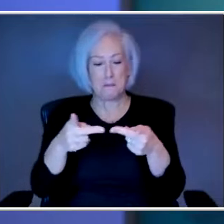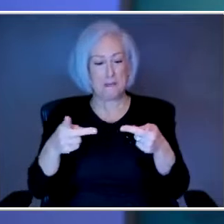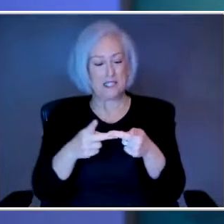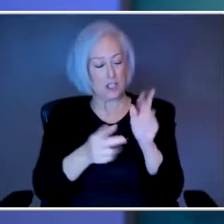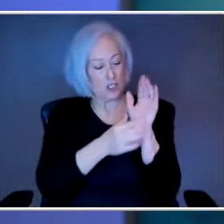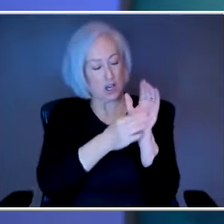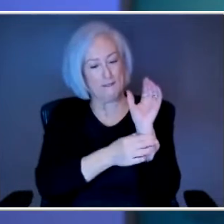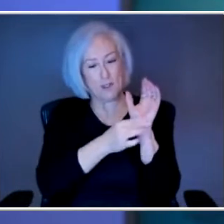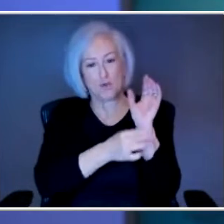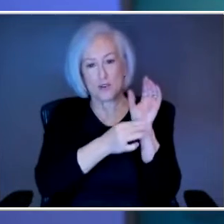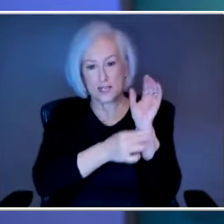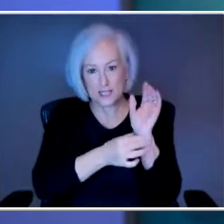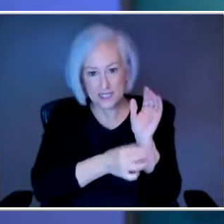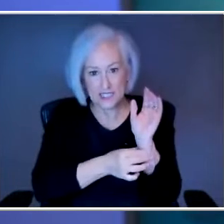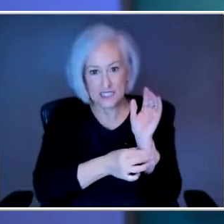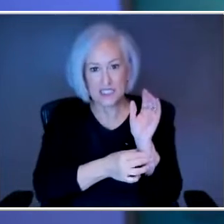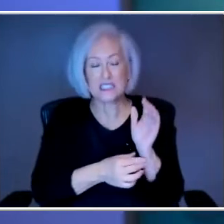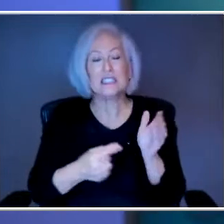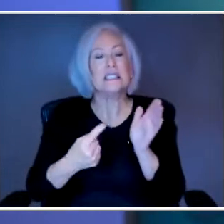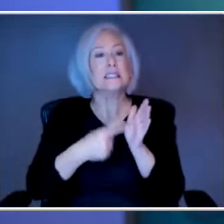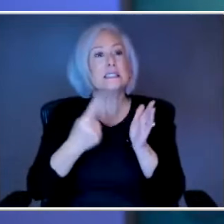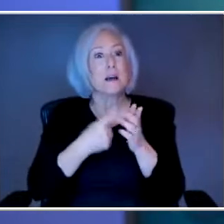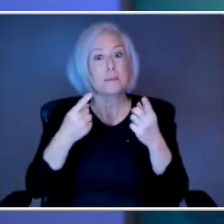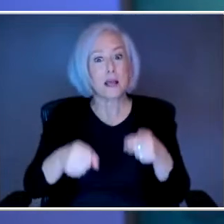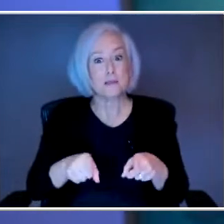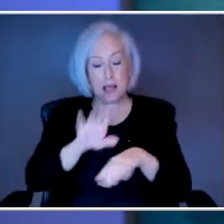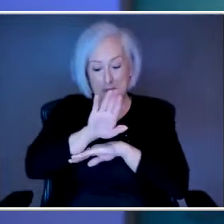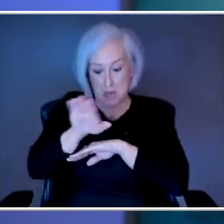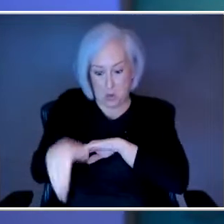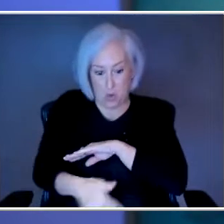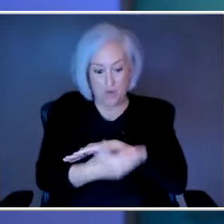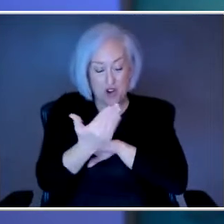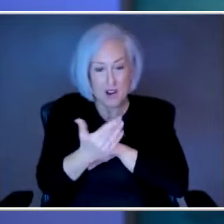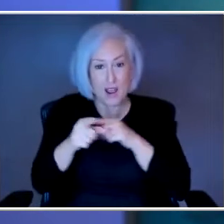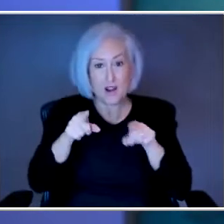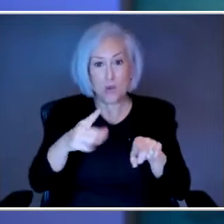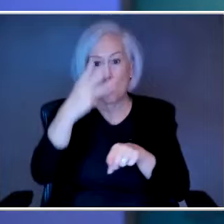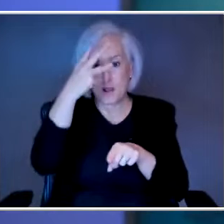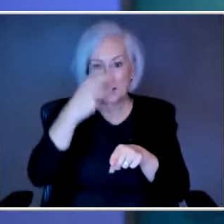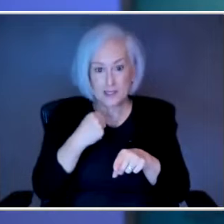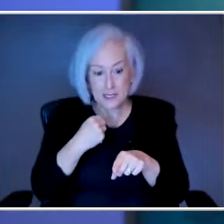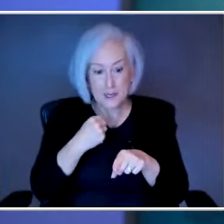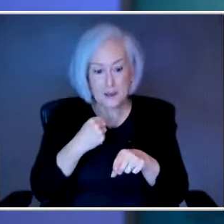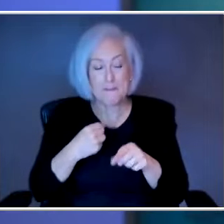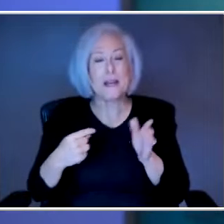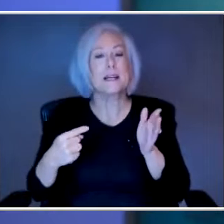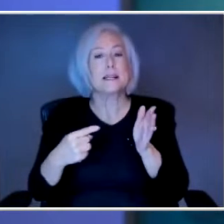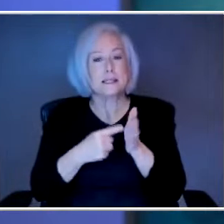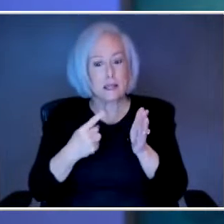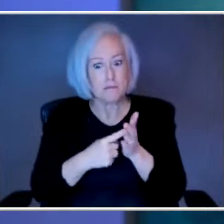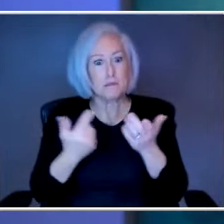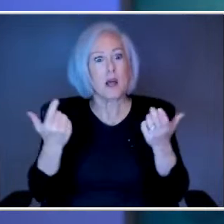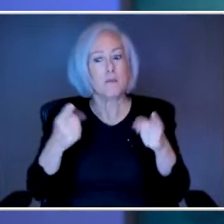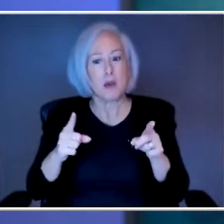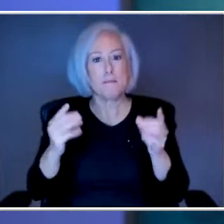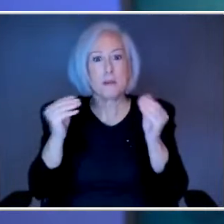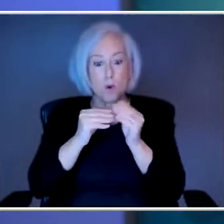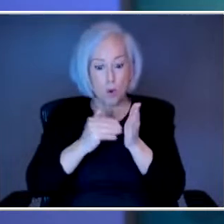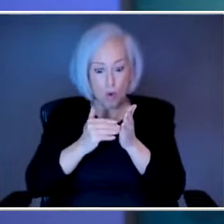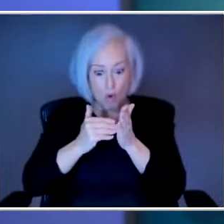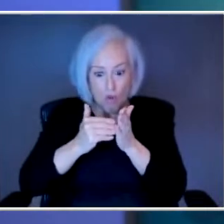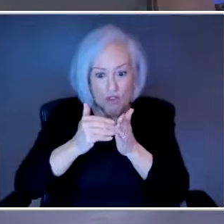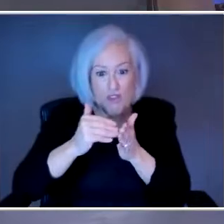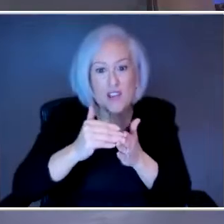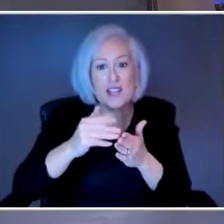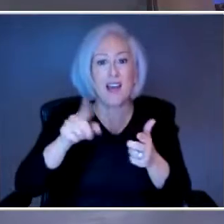its own devices and you get more and more swelling, it becomes kind of continuous, and that's when you start seeing more profound weakness and then some of the pain symptoms that come with it as well.